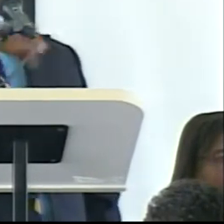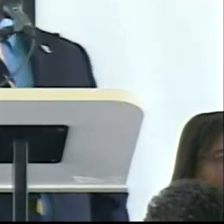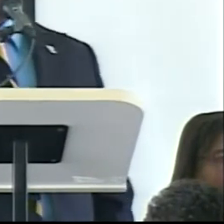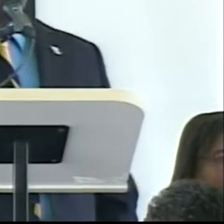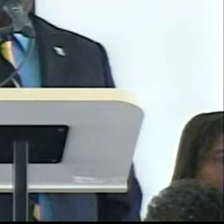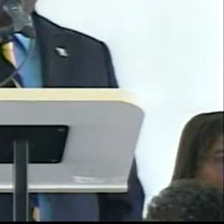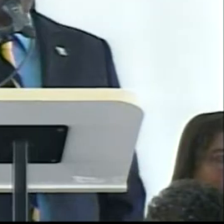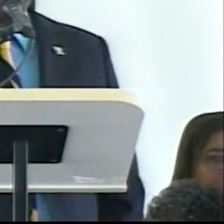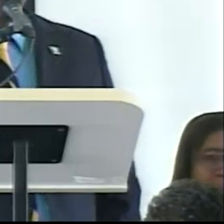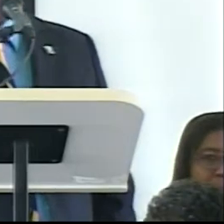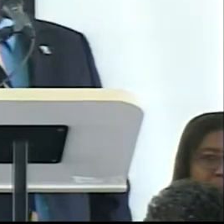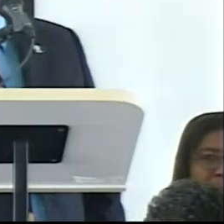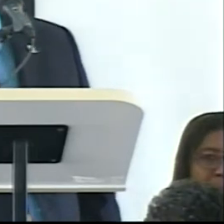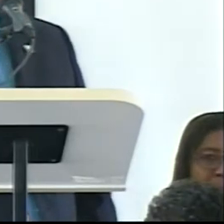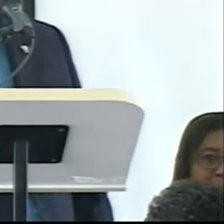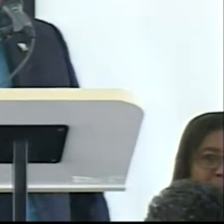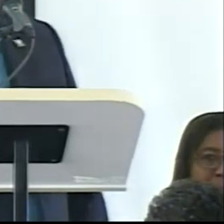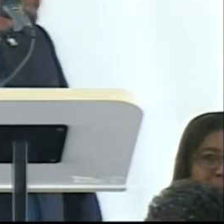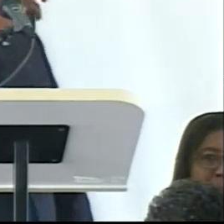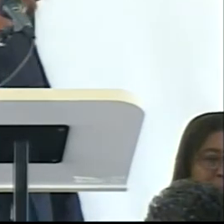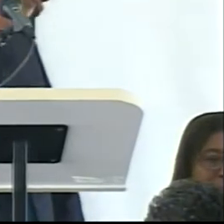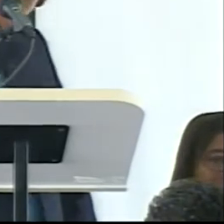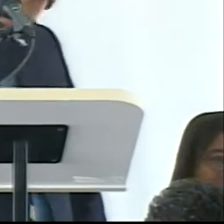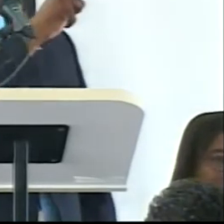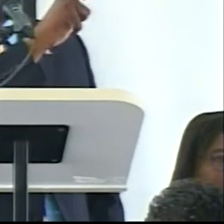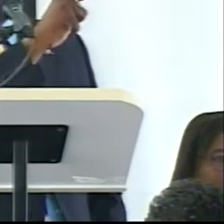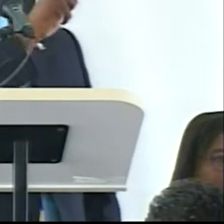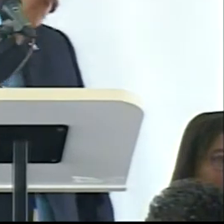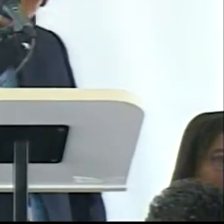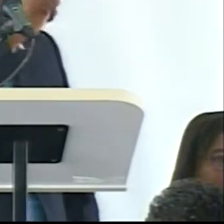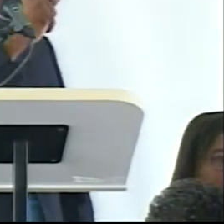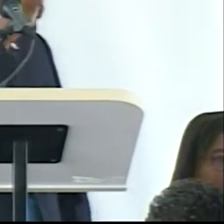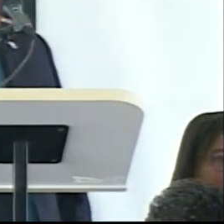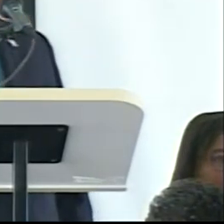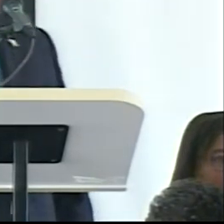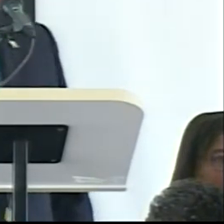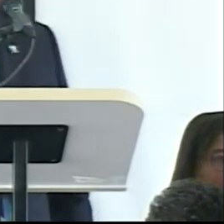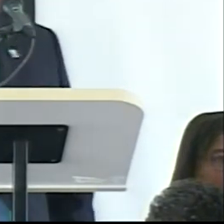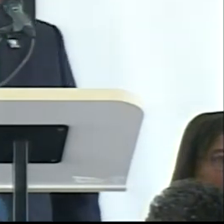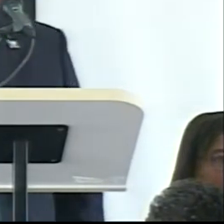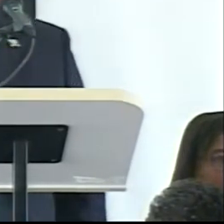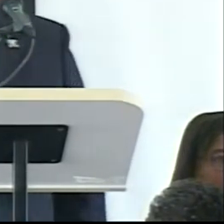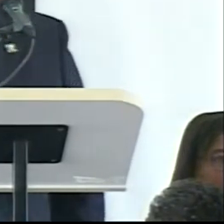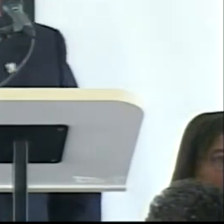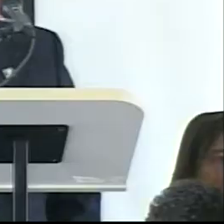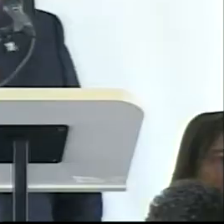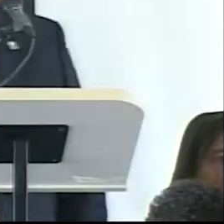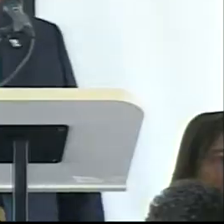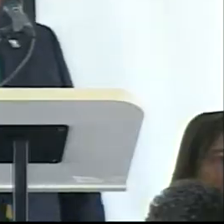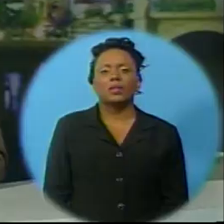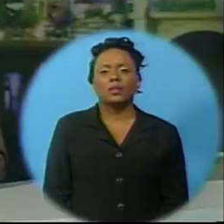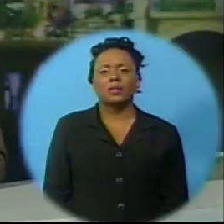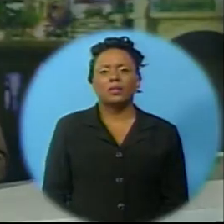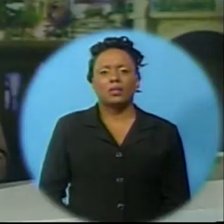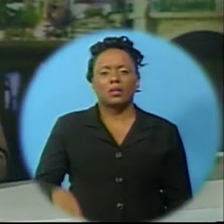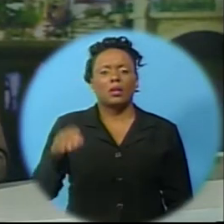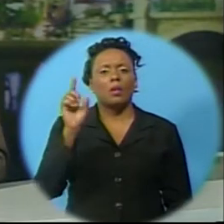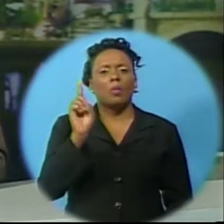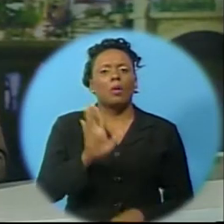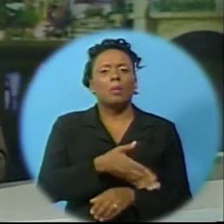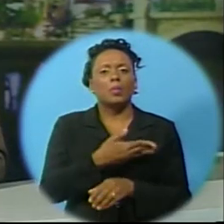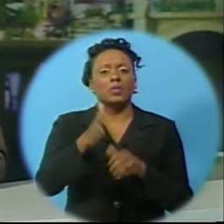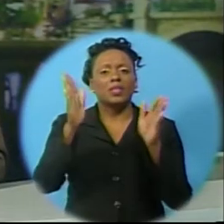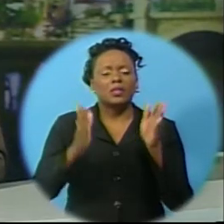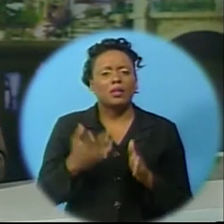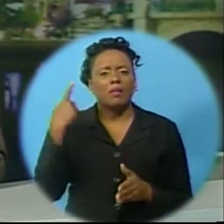Rather than the other way, when we genuinely set up arenas of learning. At